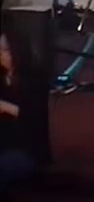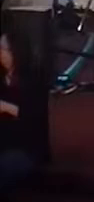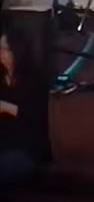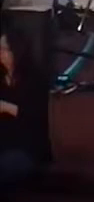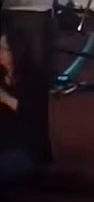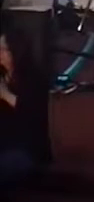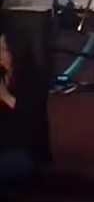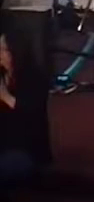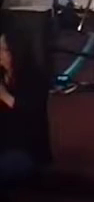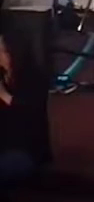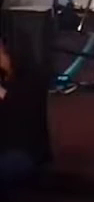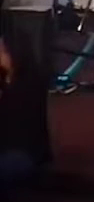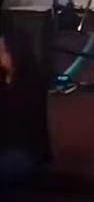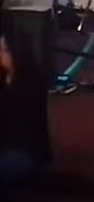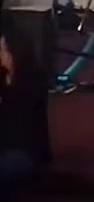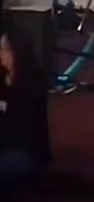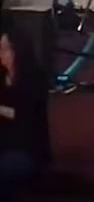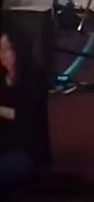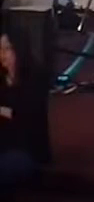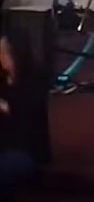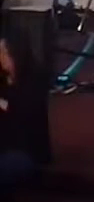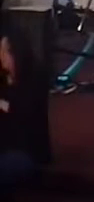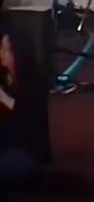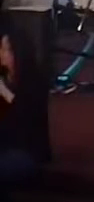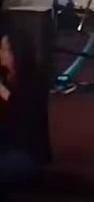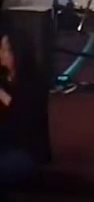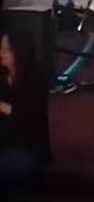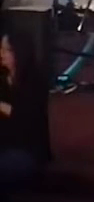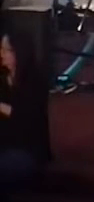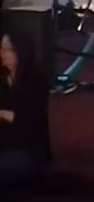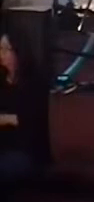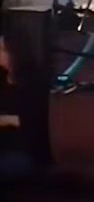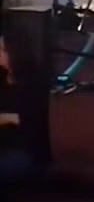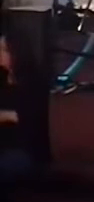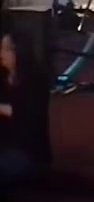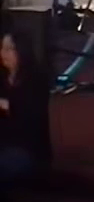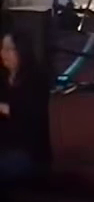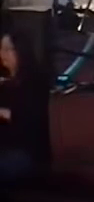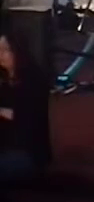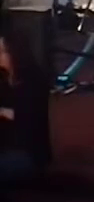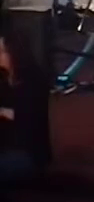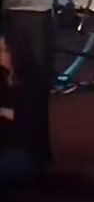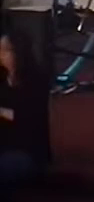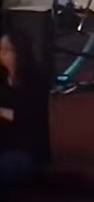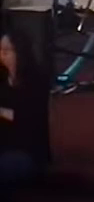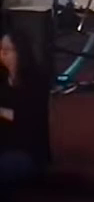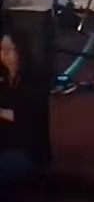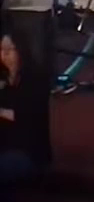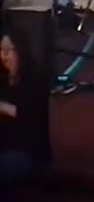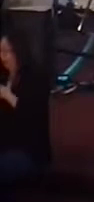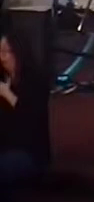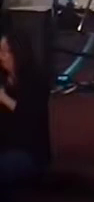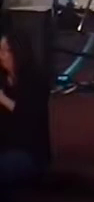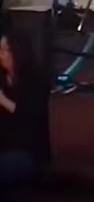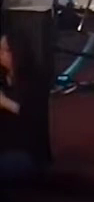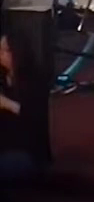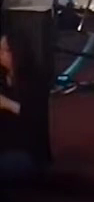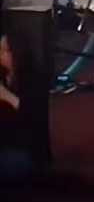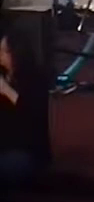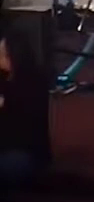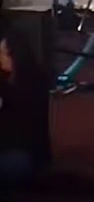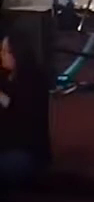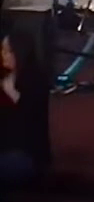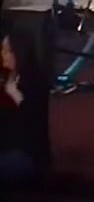these definitely apply to leaders in the church, they most certainly apply to you as well. And so we should all be striving for these